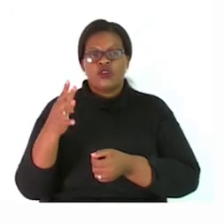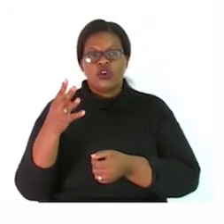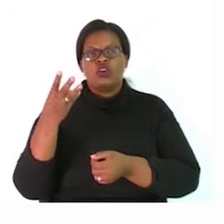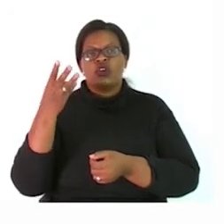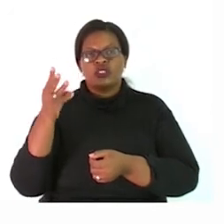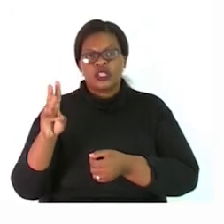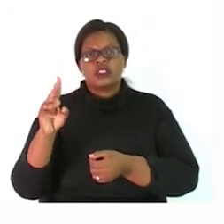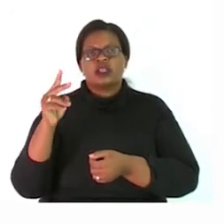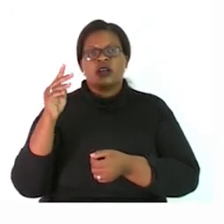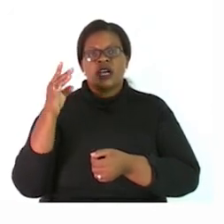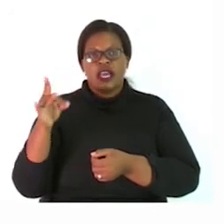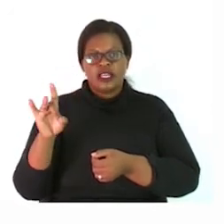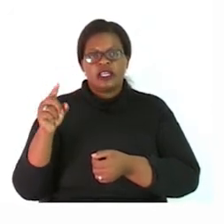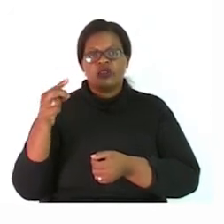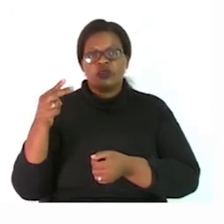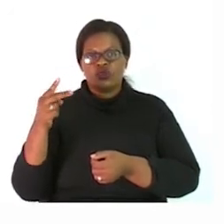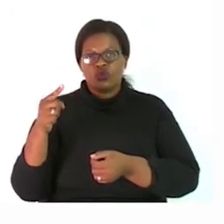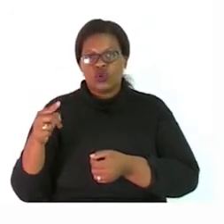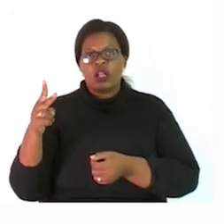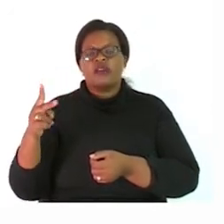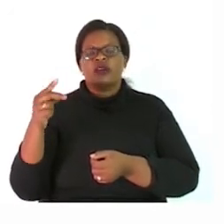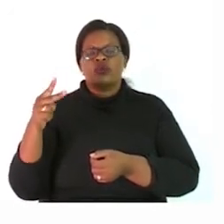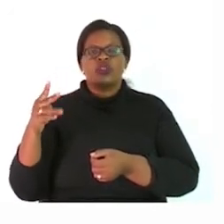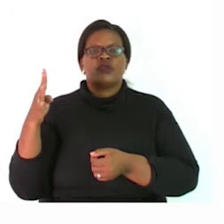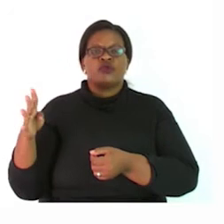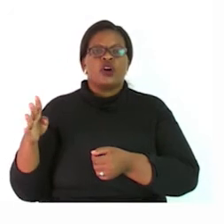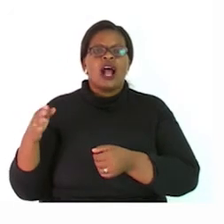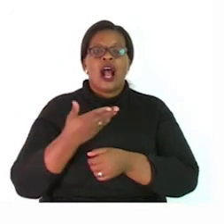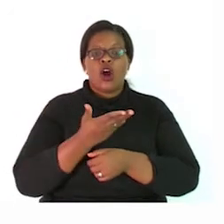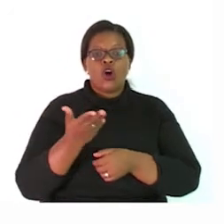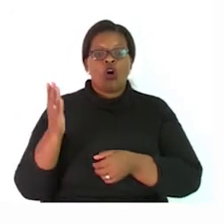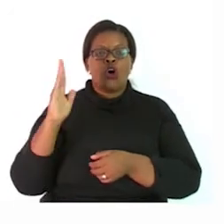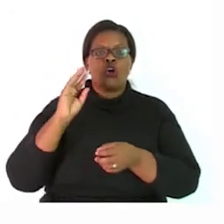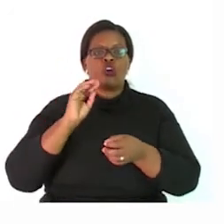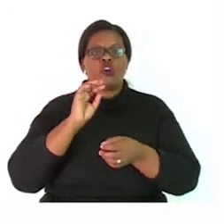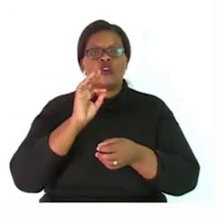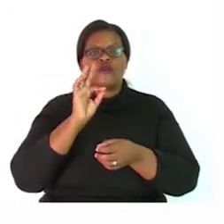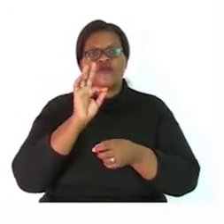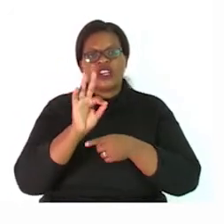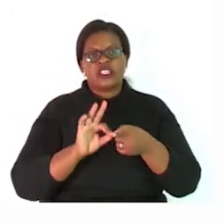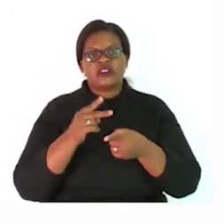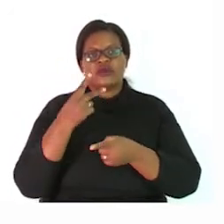8, 12, and 24 are all factors of 24.